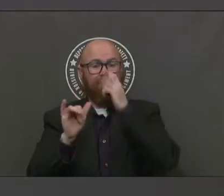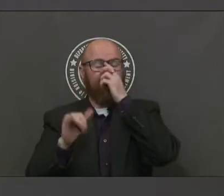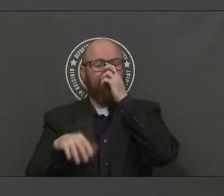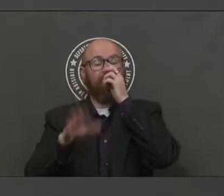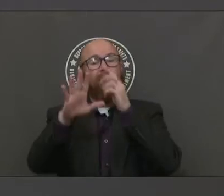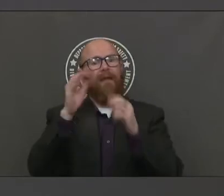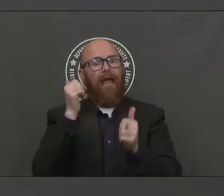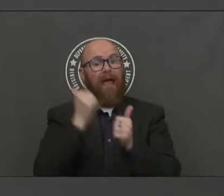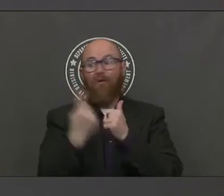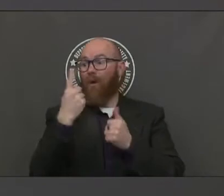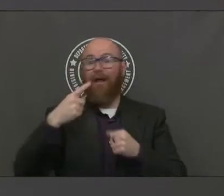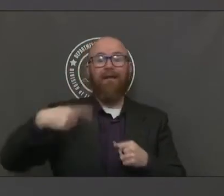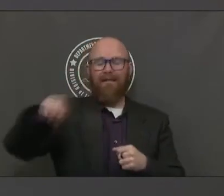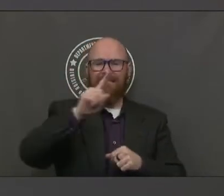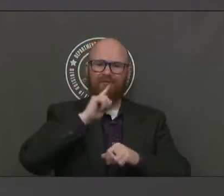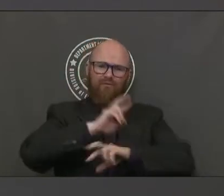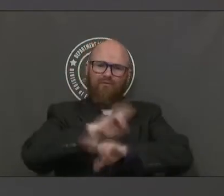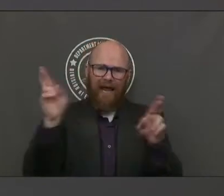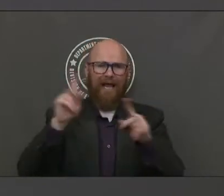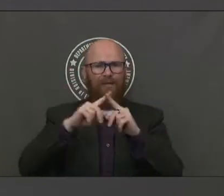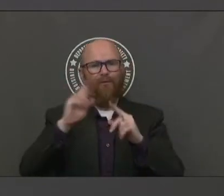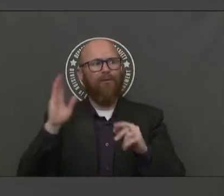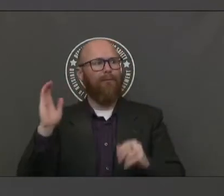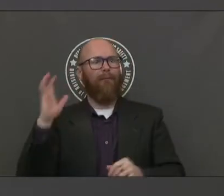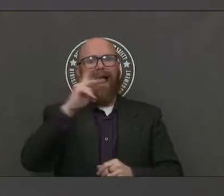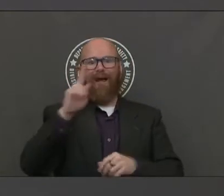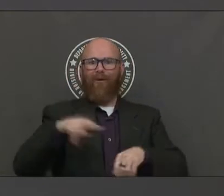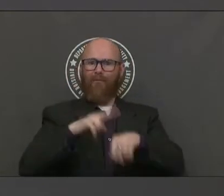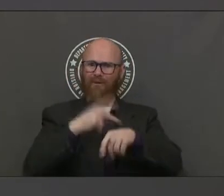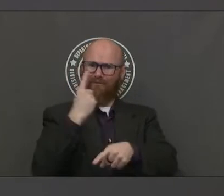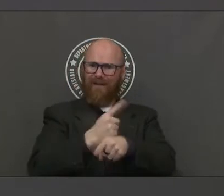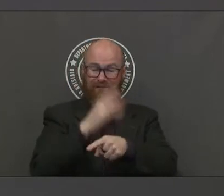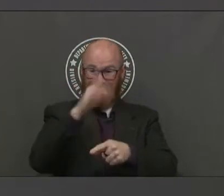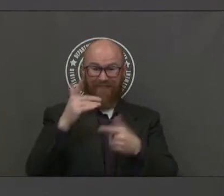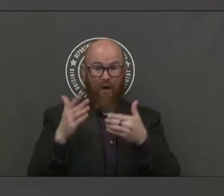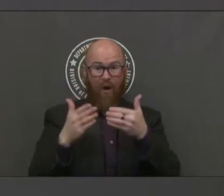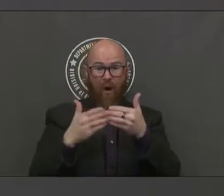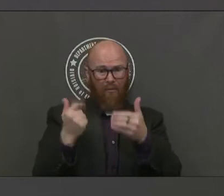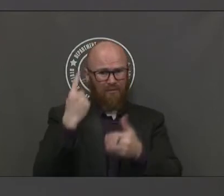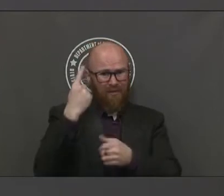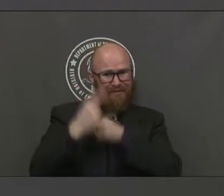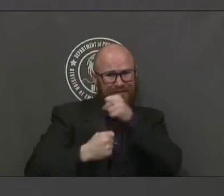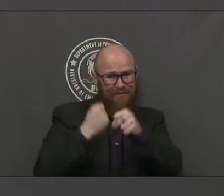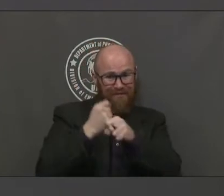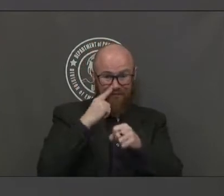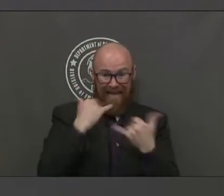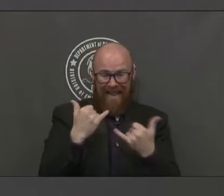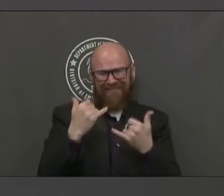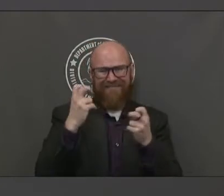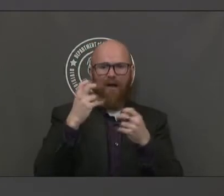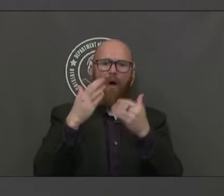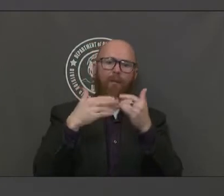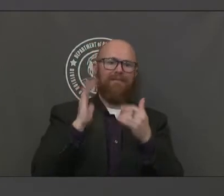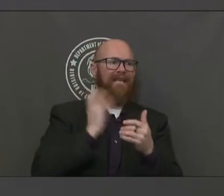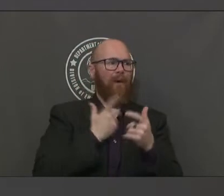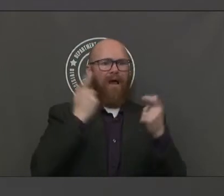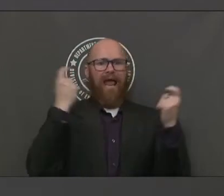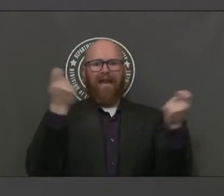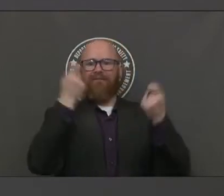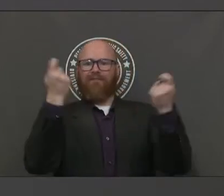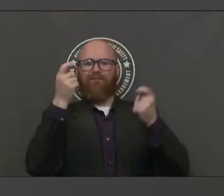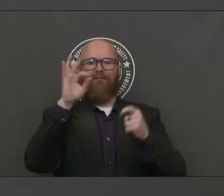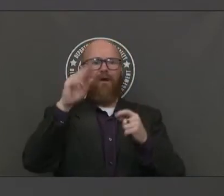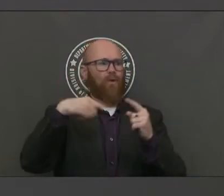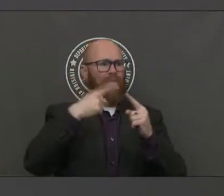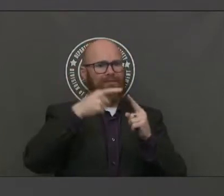everyone's ready, right? We're so ready. We're coming up on kind of the 1-year anniversary of when all